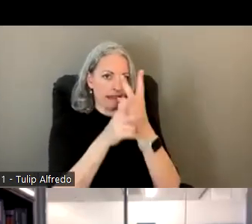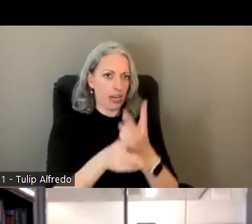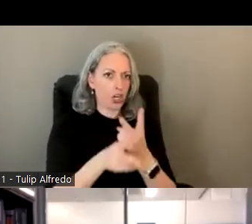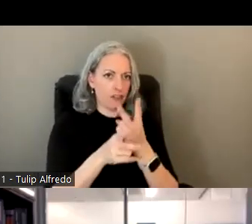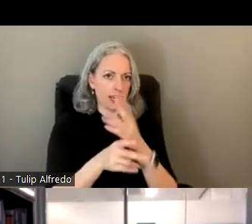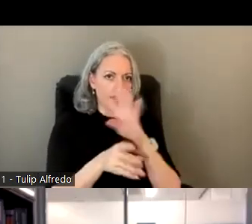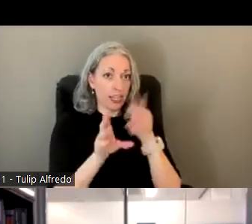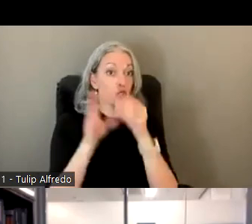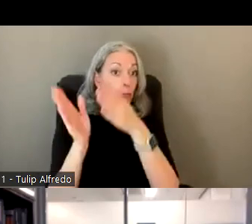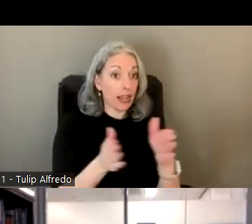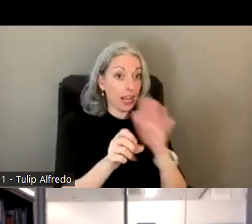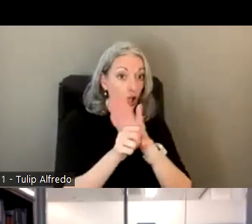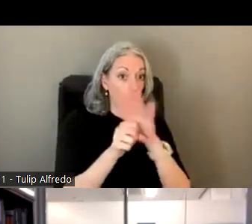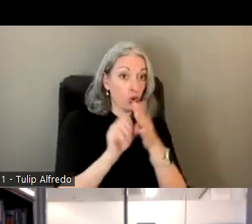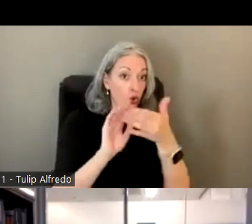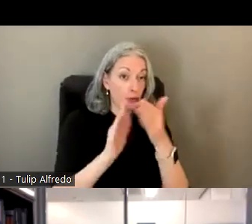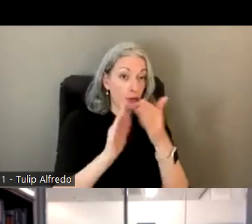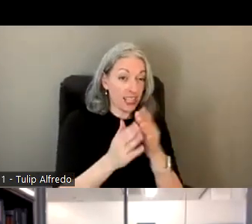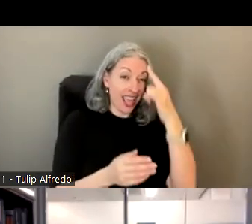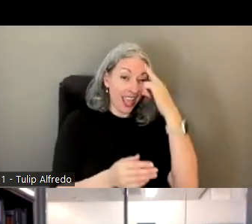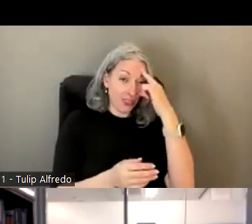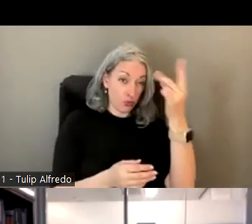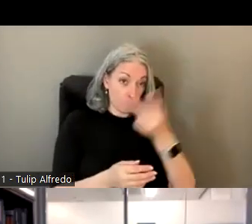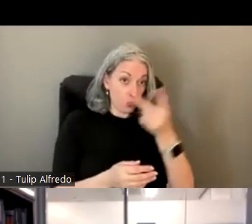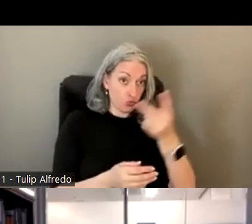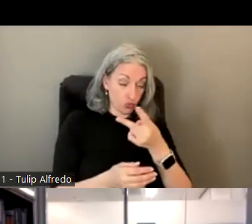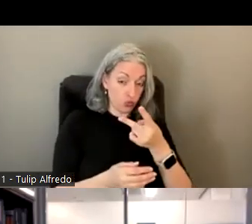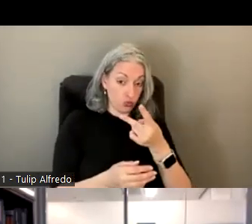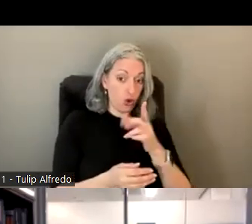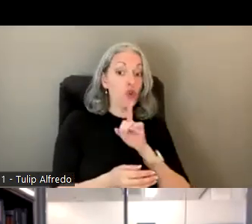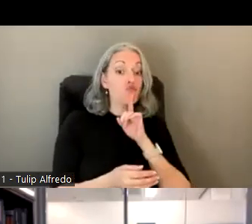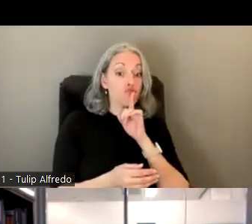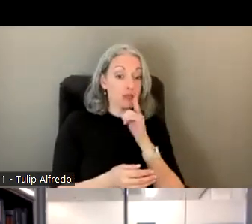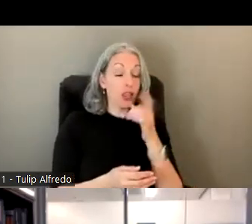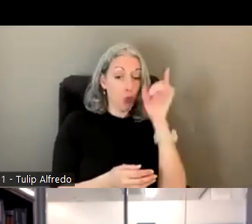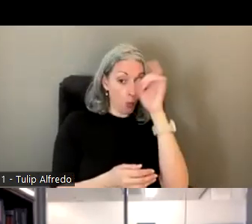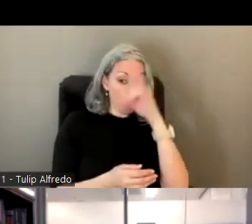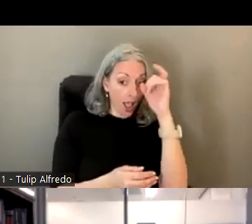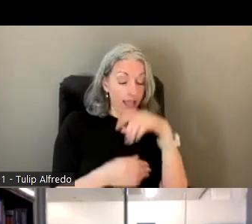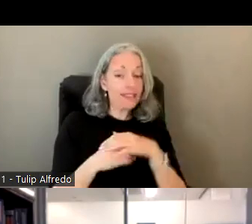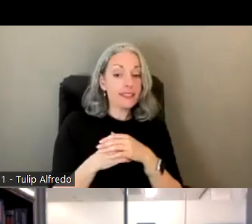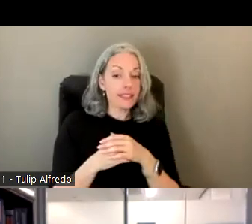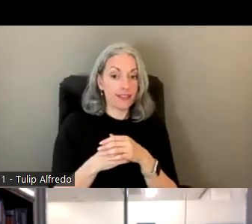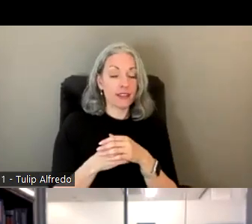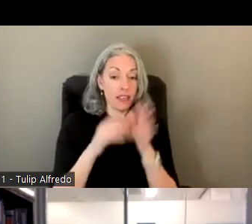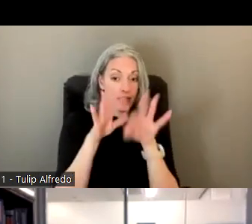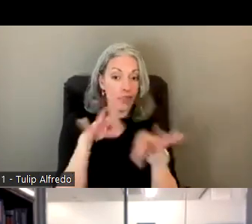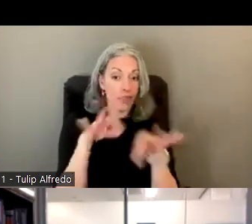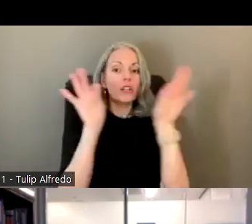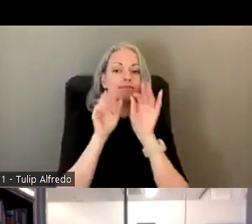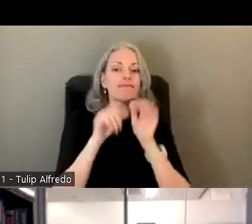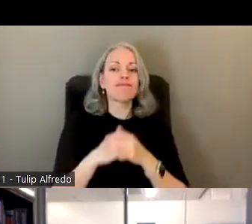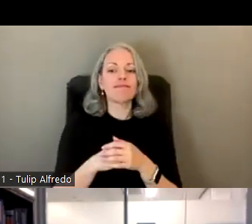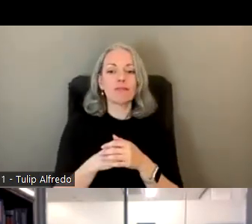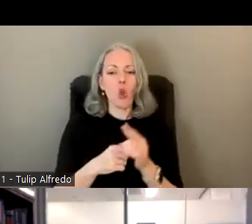in local communities. I just think those are really very sensible, very important.